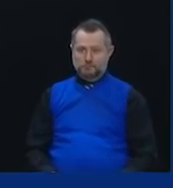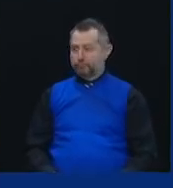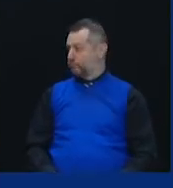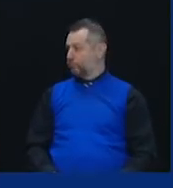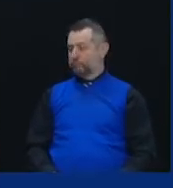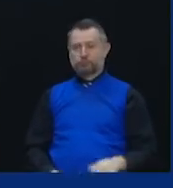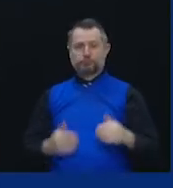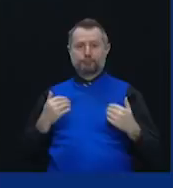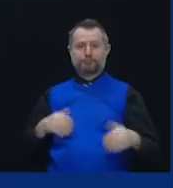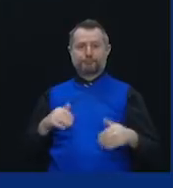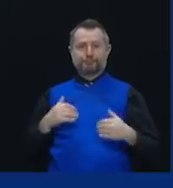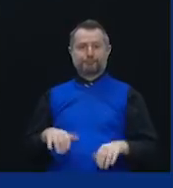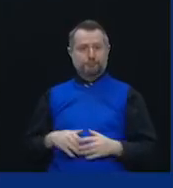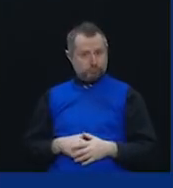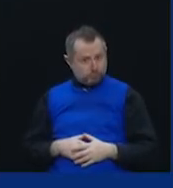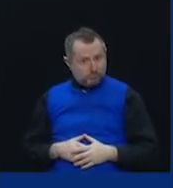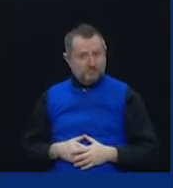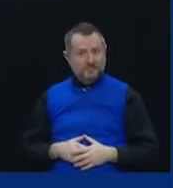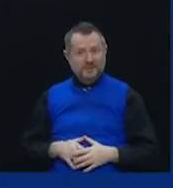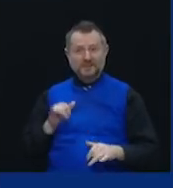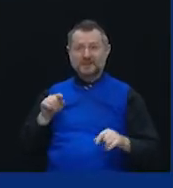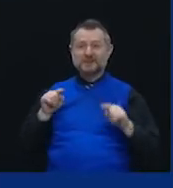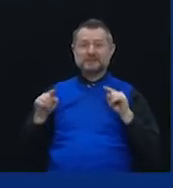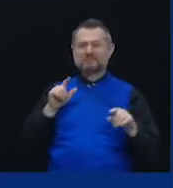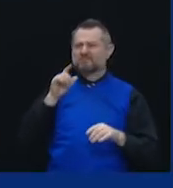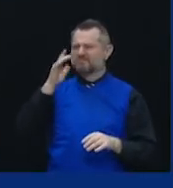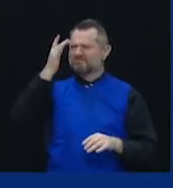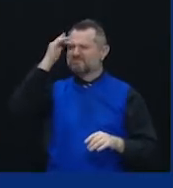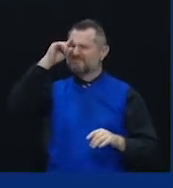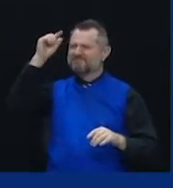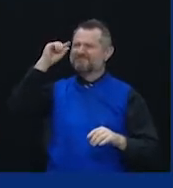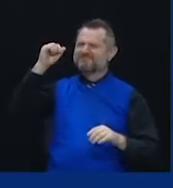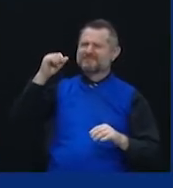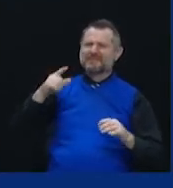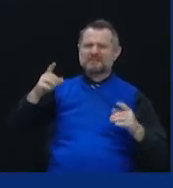Even the best minds didn't know